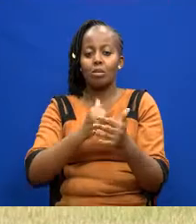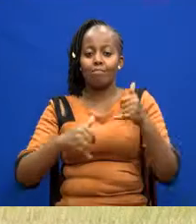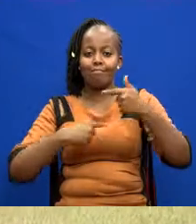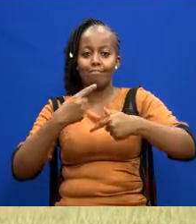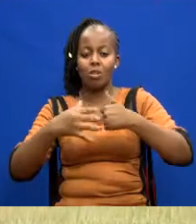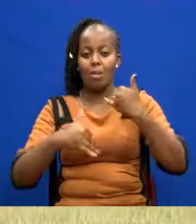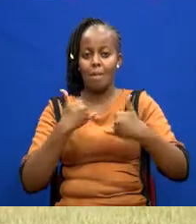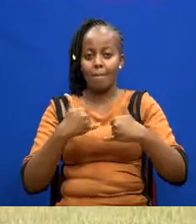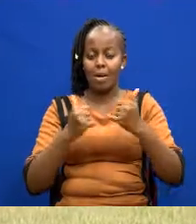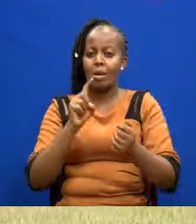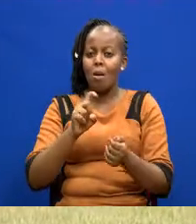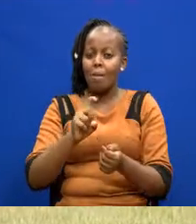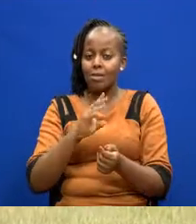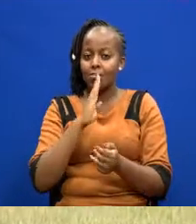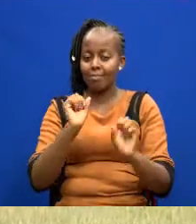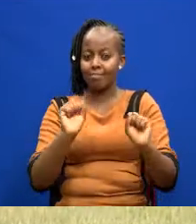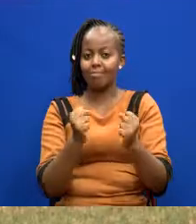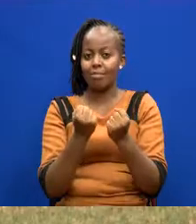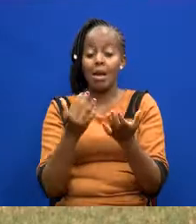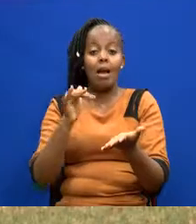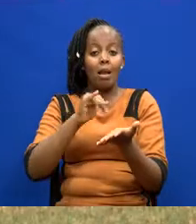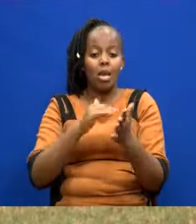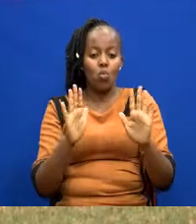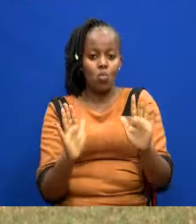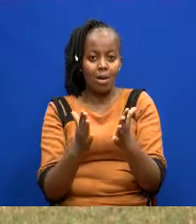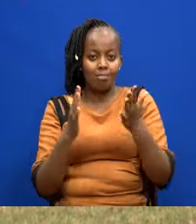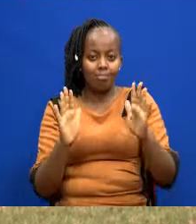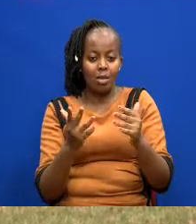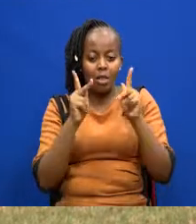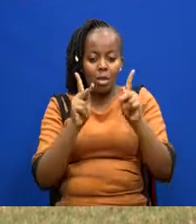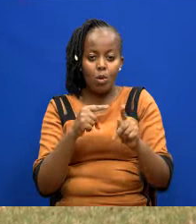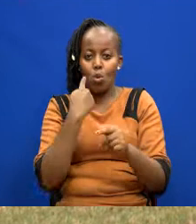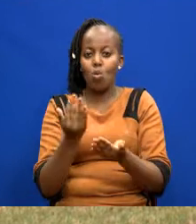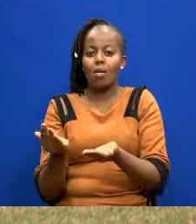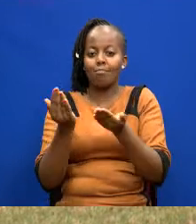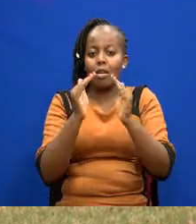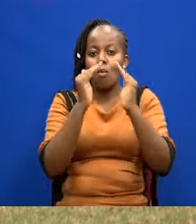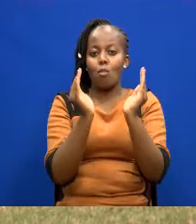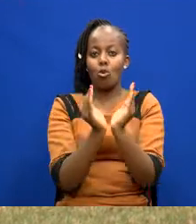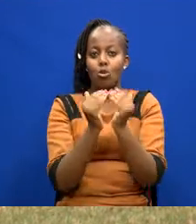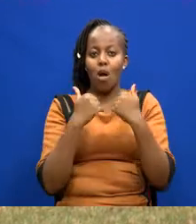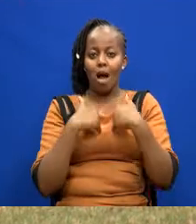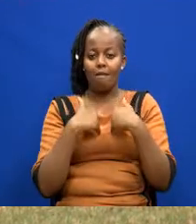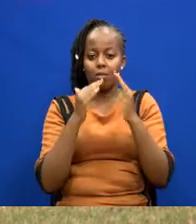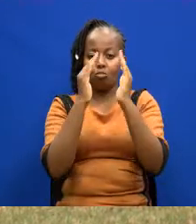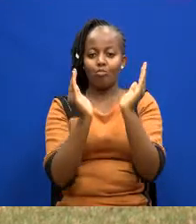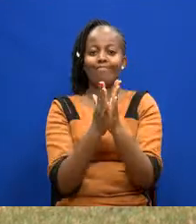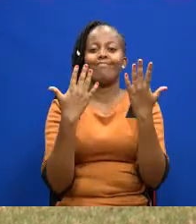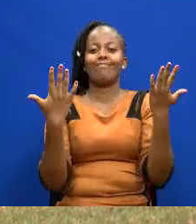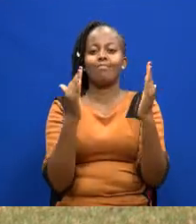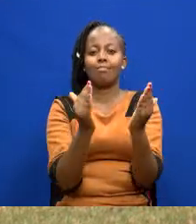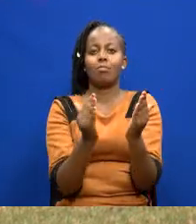can continue. It must be safe. Again, we do encourage the ball carrier to have the ball in both